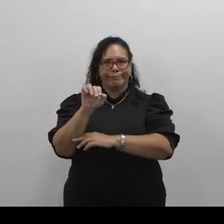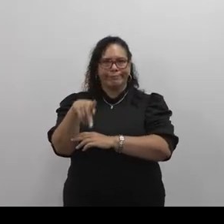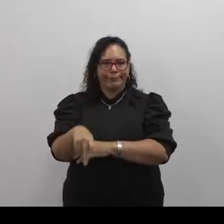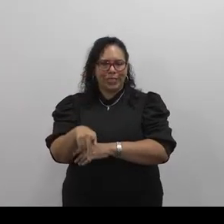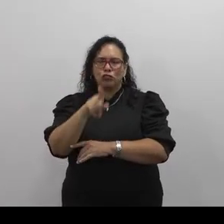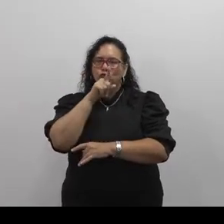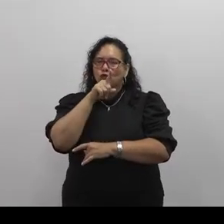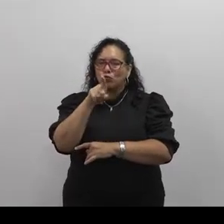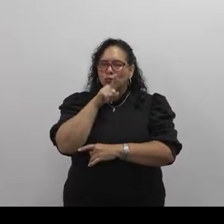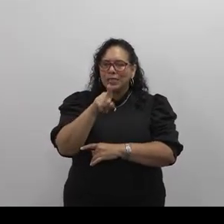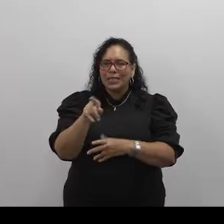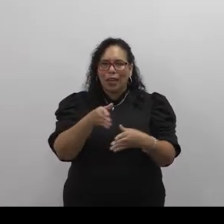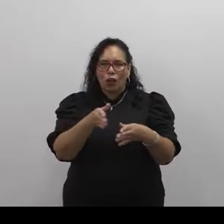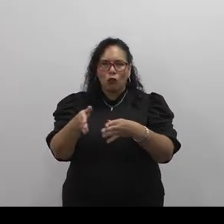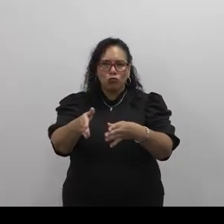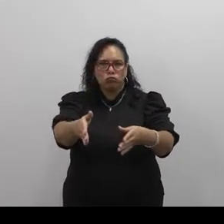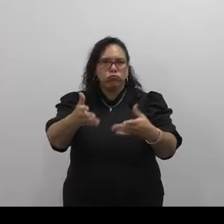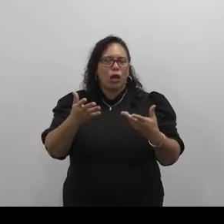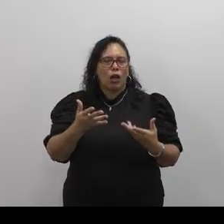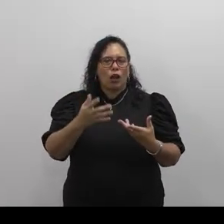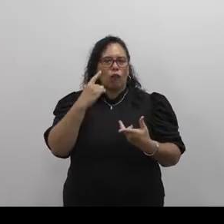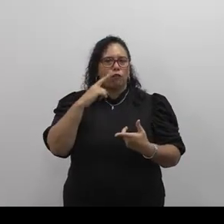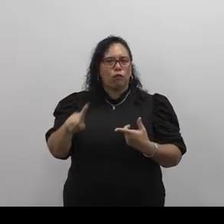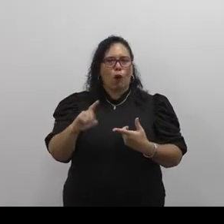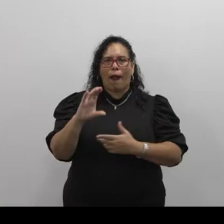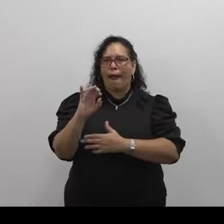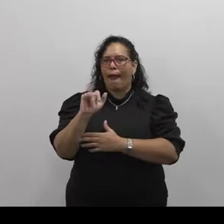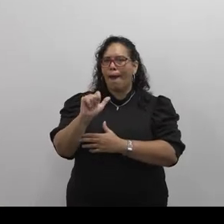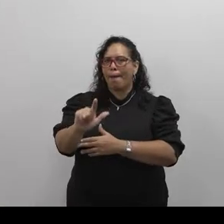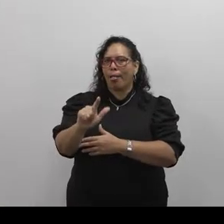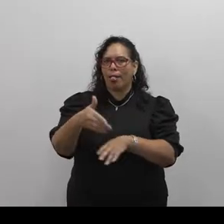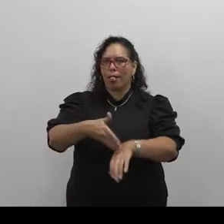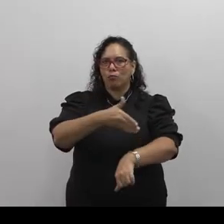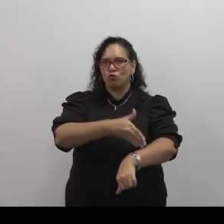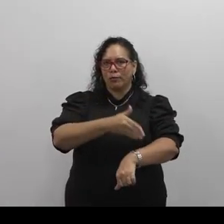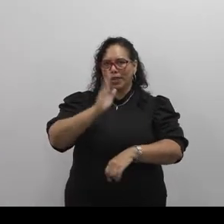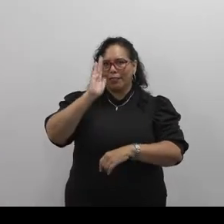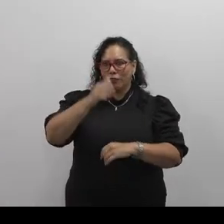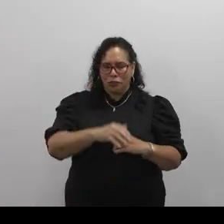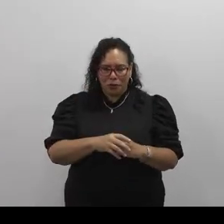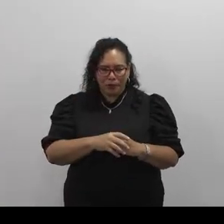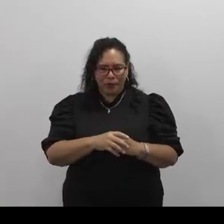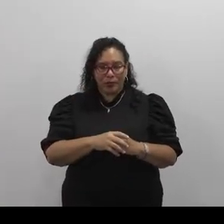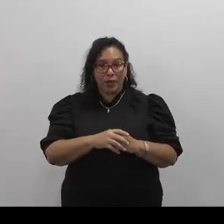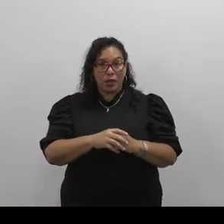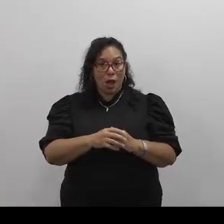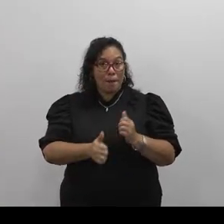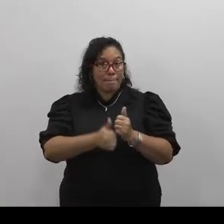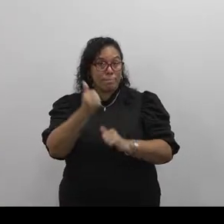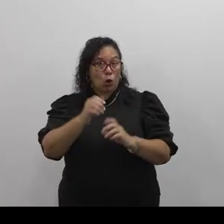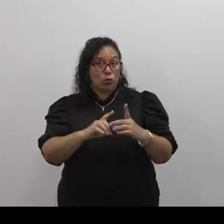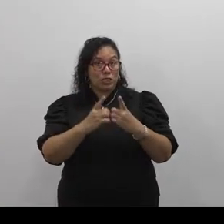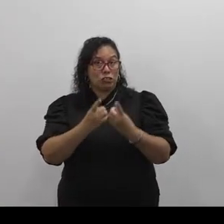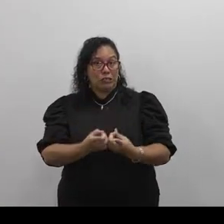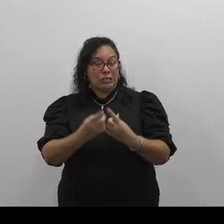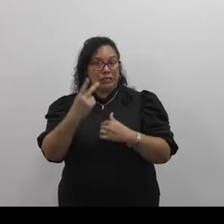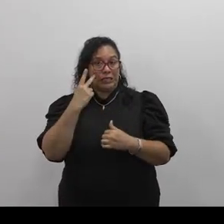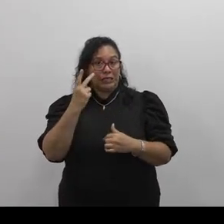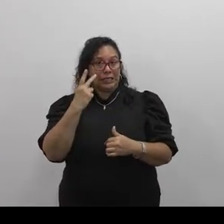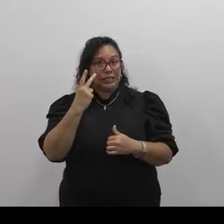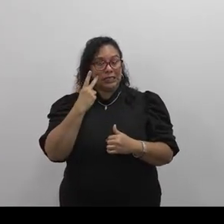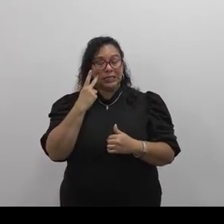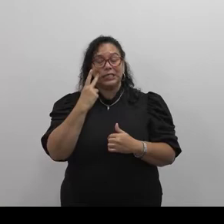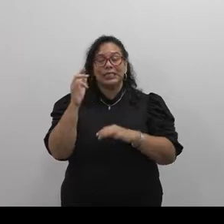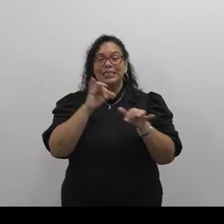capital improvements in the future, right? So a lot to do. Most districts find themselves in a situation similar